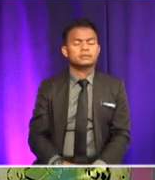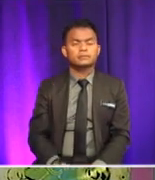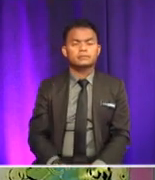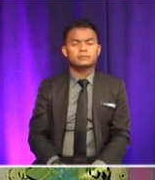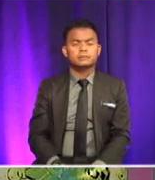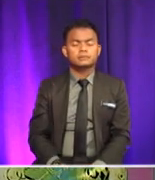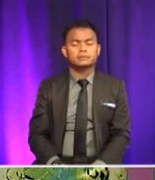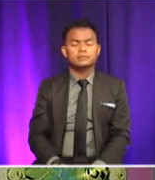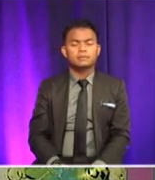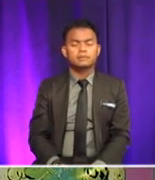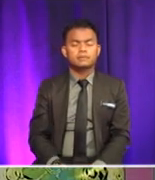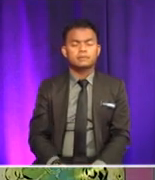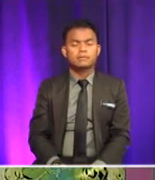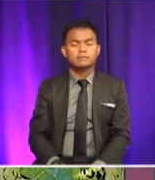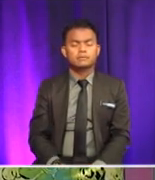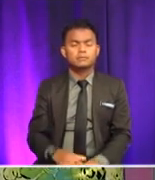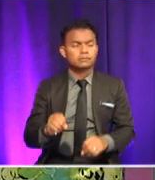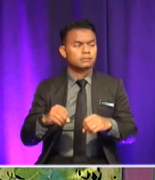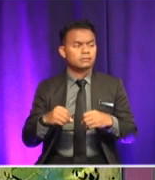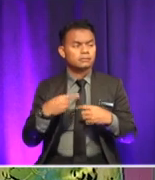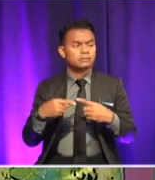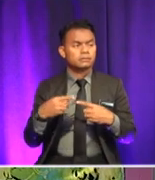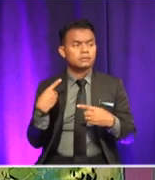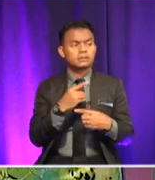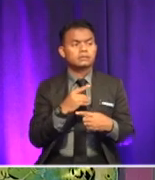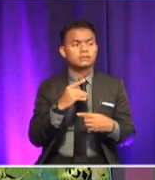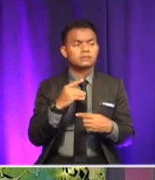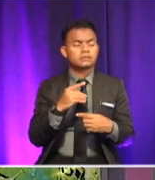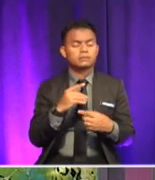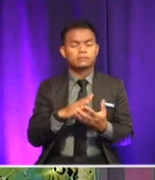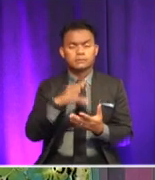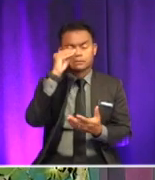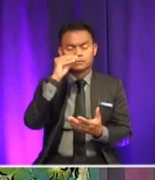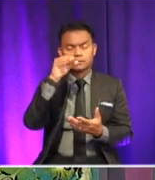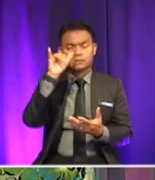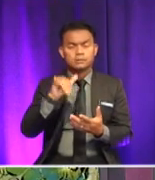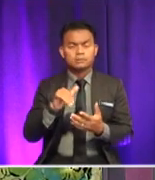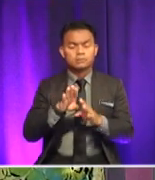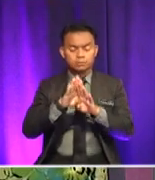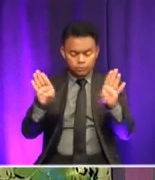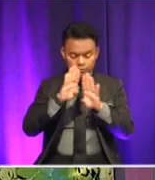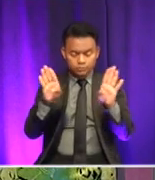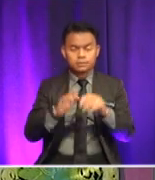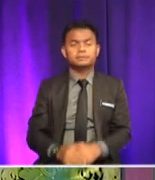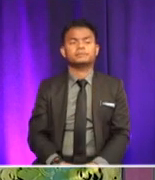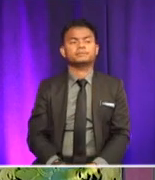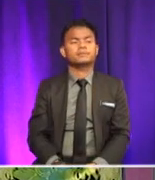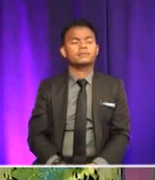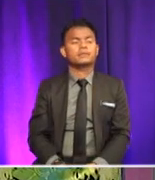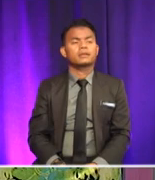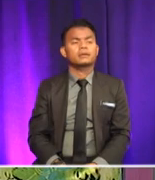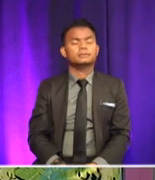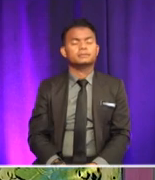key phrases when you are unpacking this passage. So these are the words that we have unpacked. So